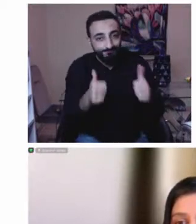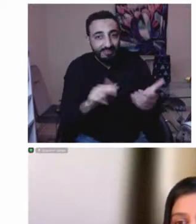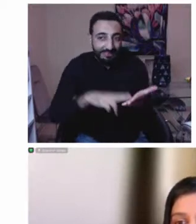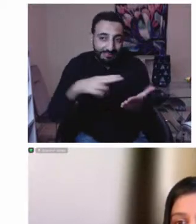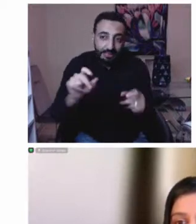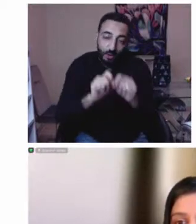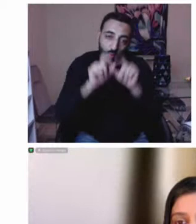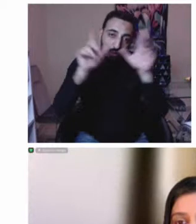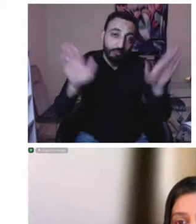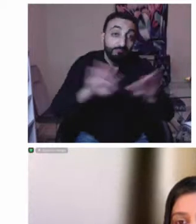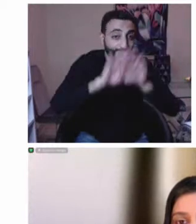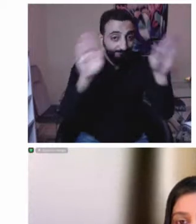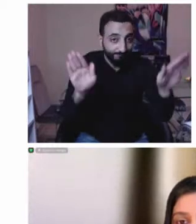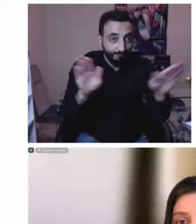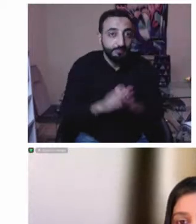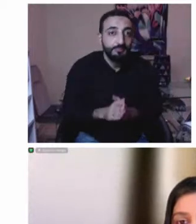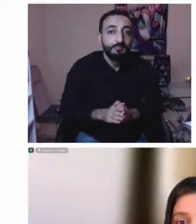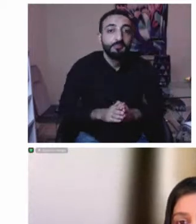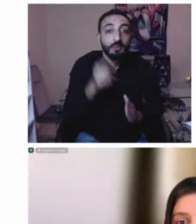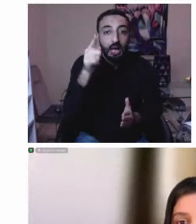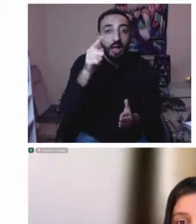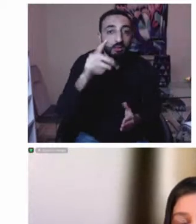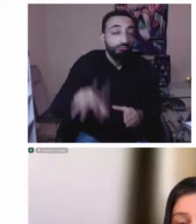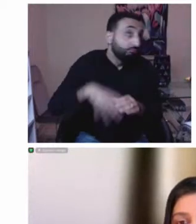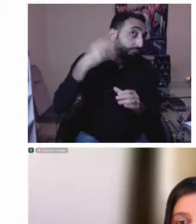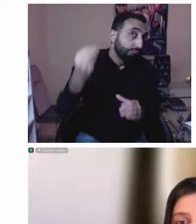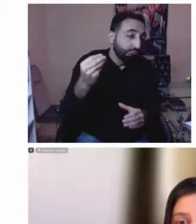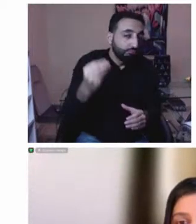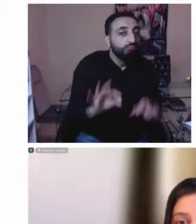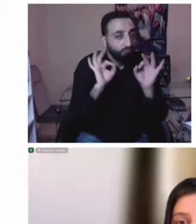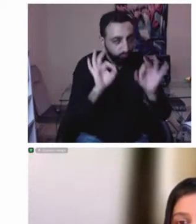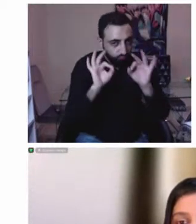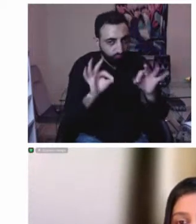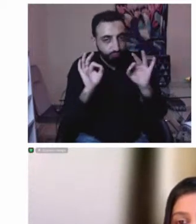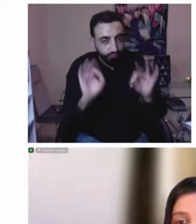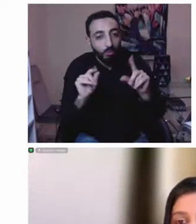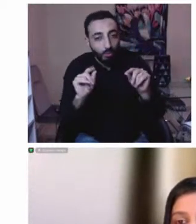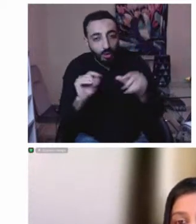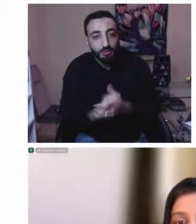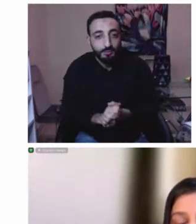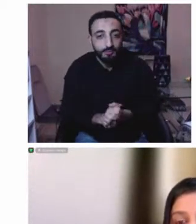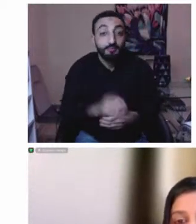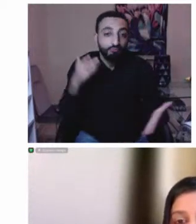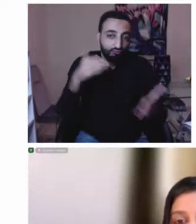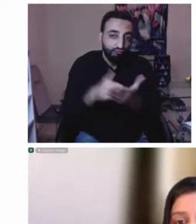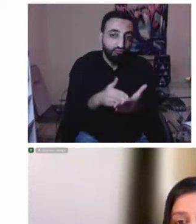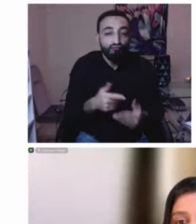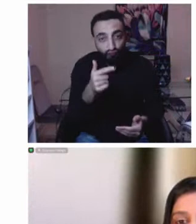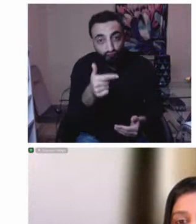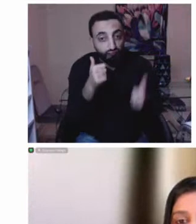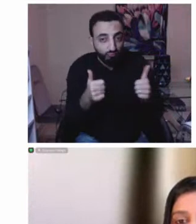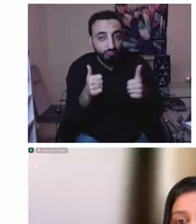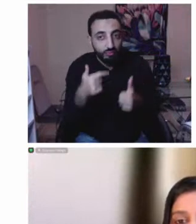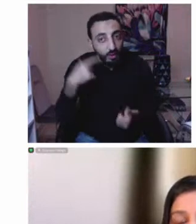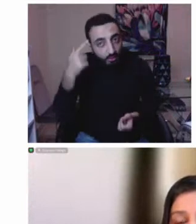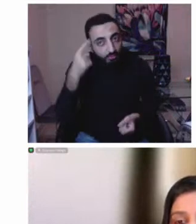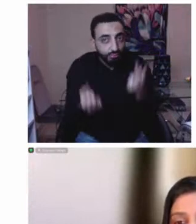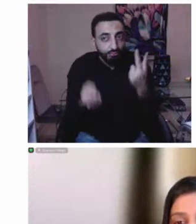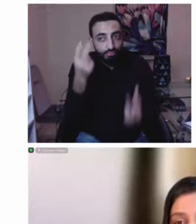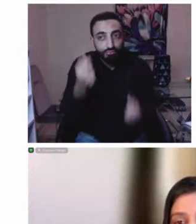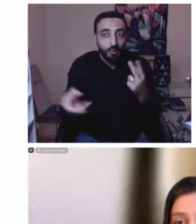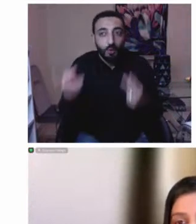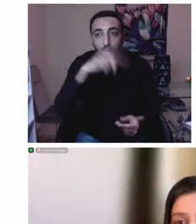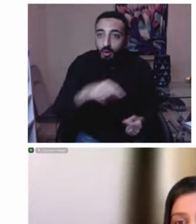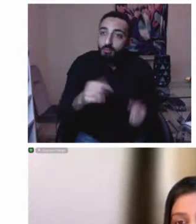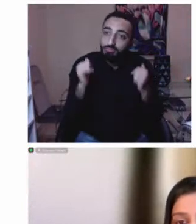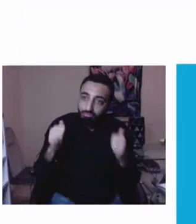resonates with some of the comments, again, coming from the idea boards, from the participants, that I just want to summarize in one sentence to